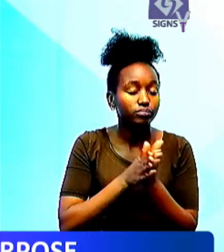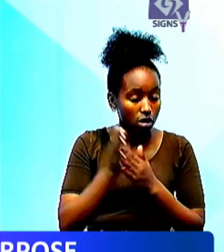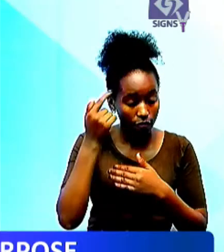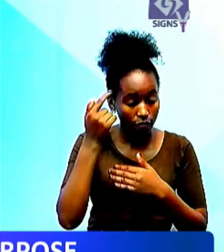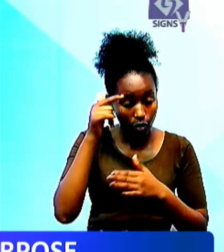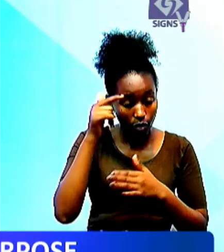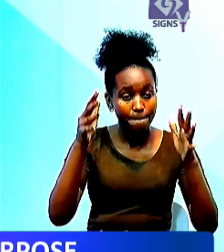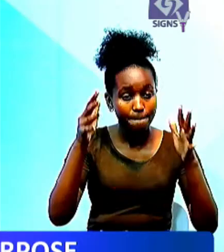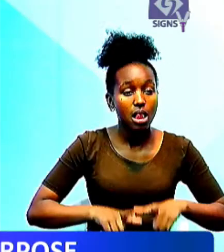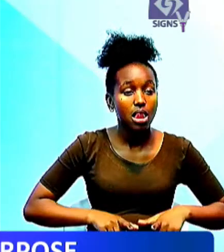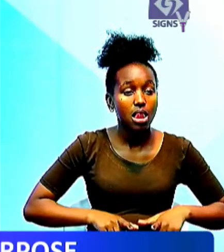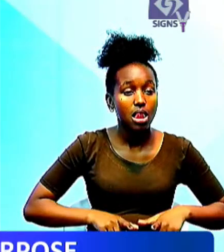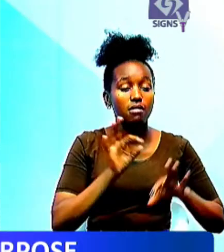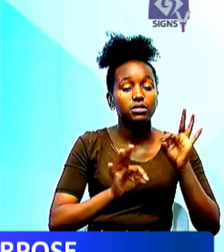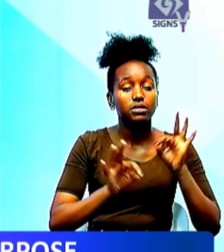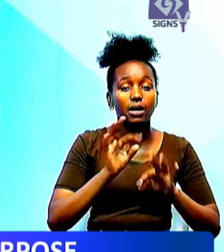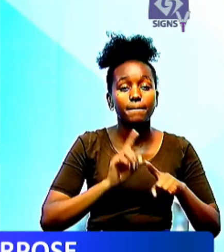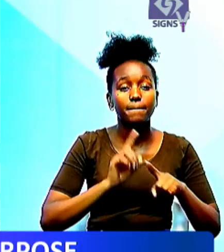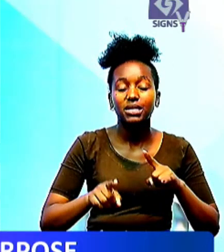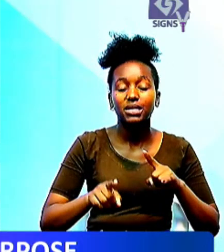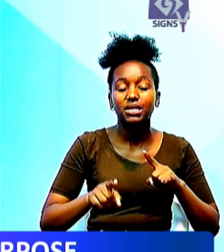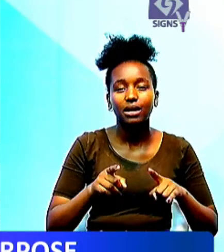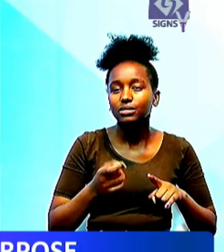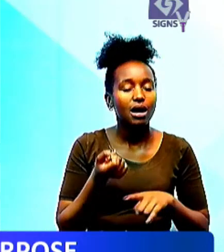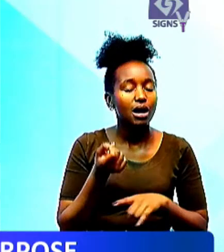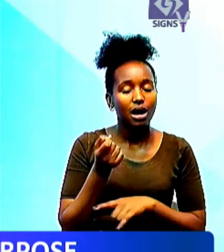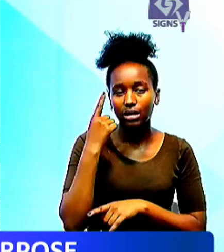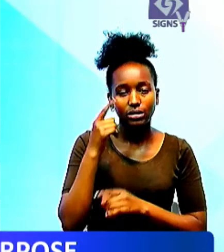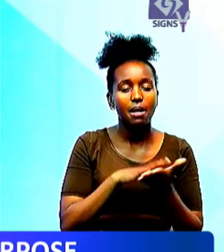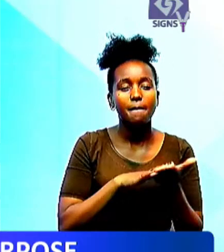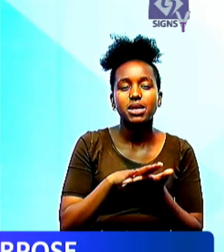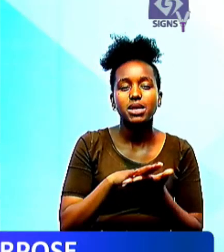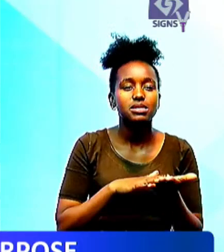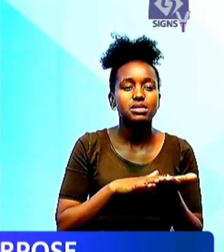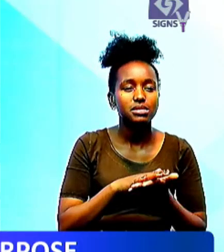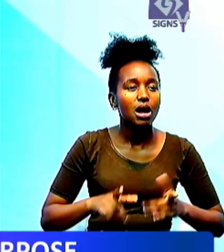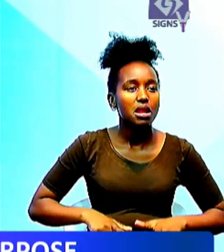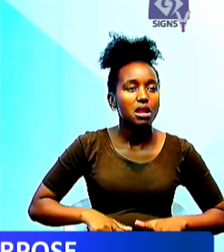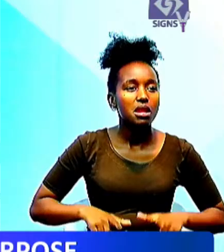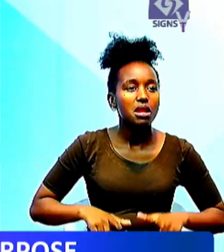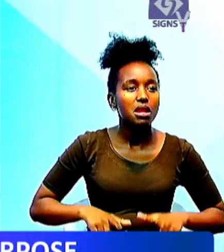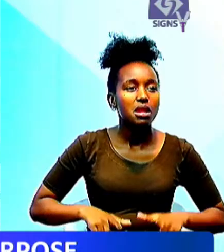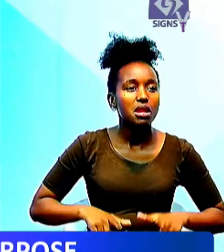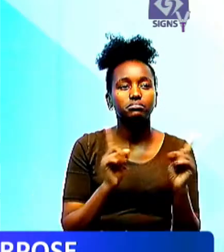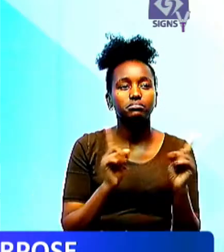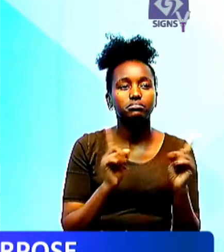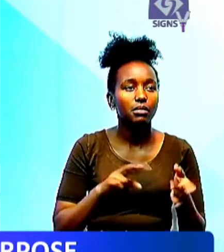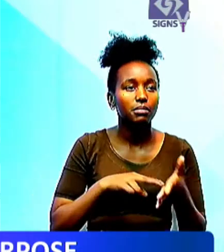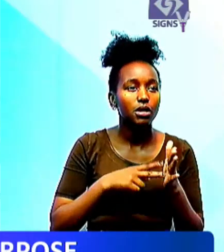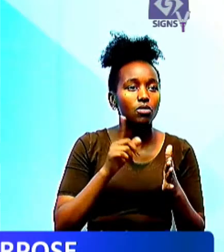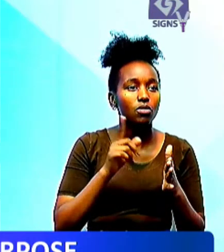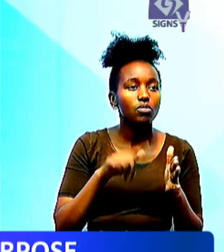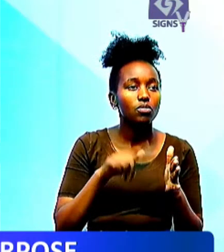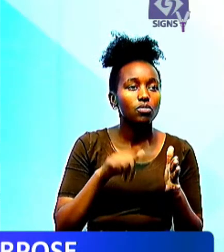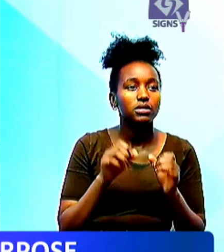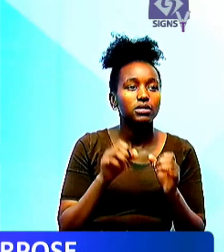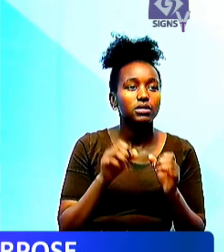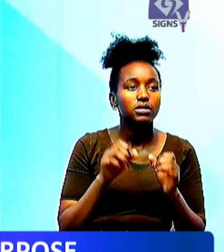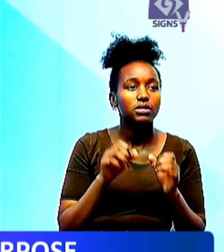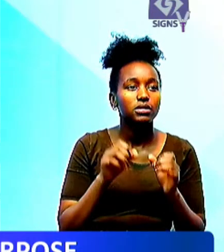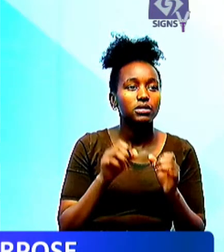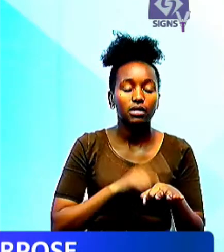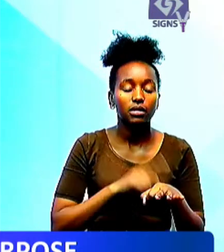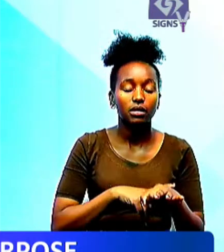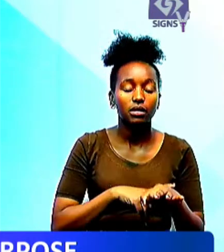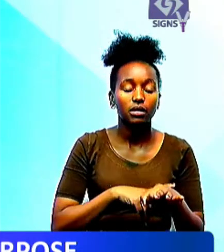out there without having secured their lifestyle and their security, their basics, there. Hence, once they lose their income, like the time of COVID, you